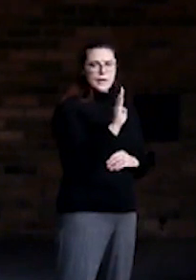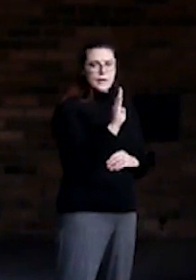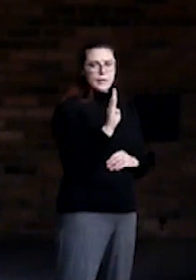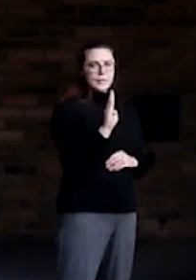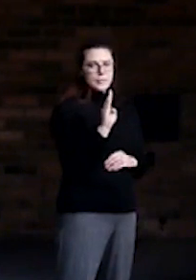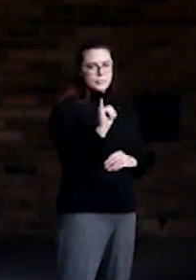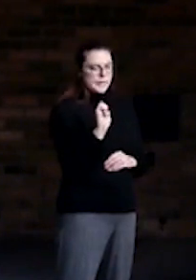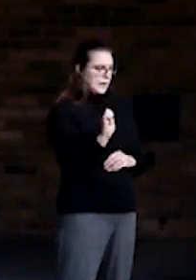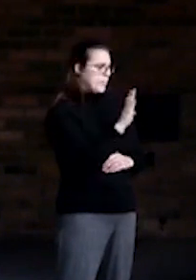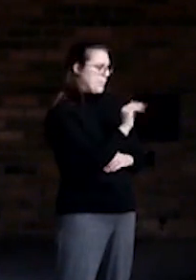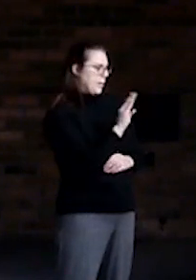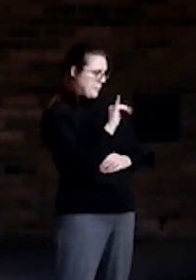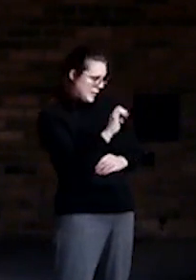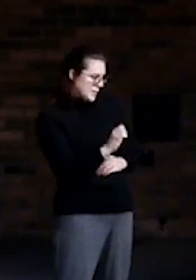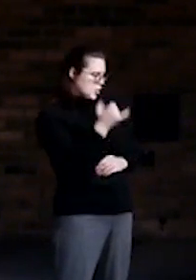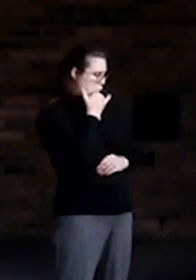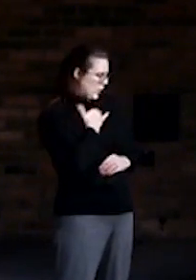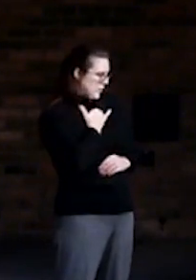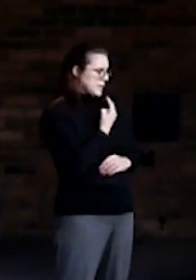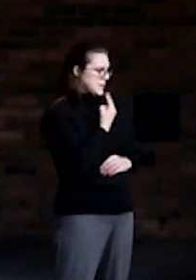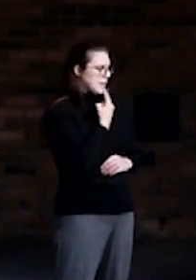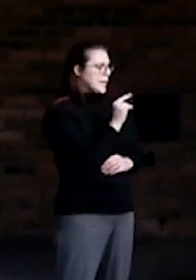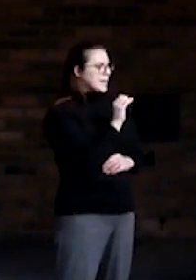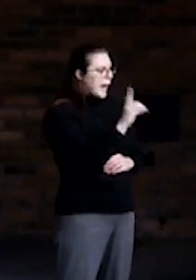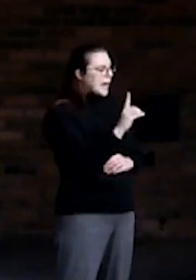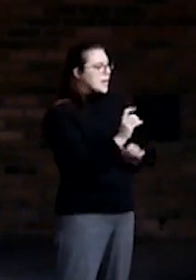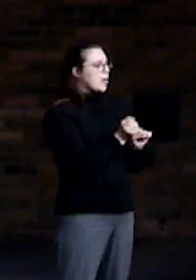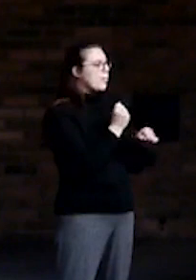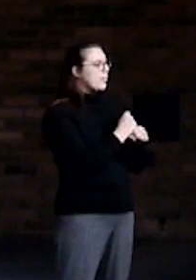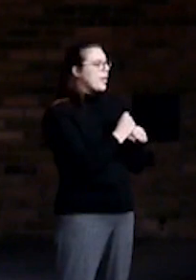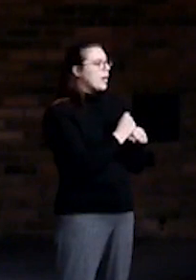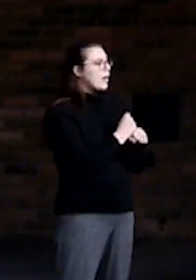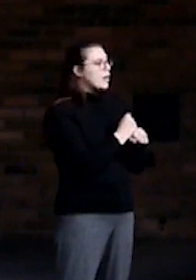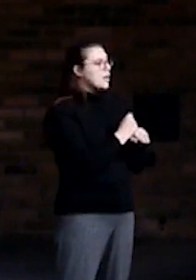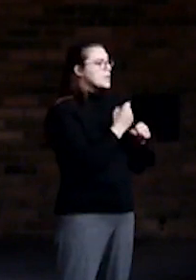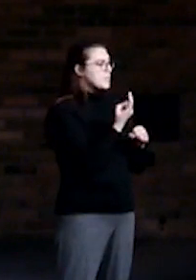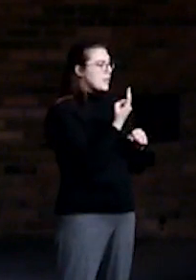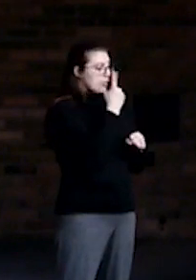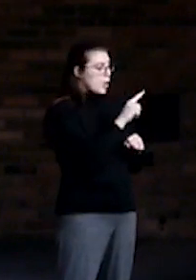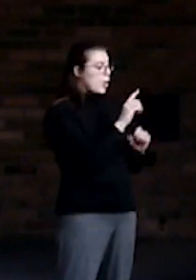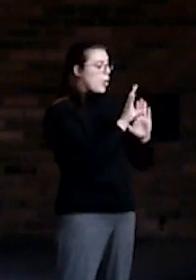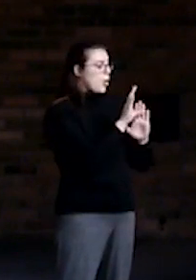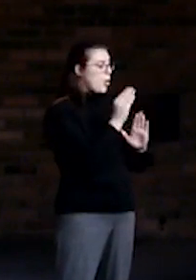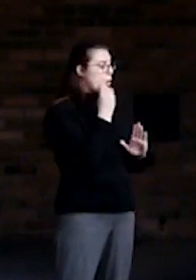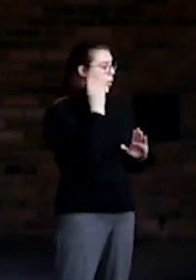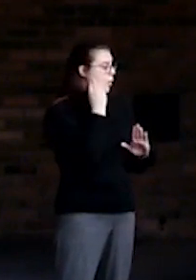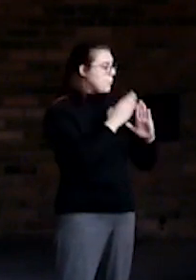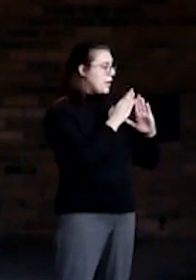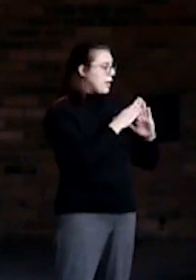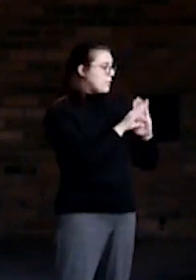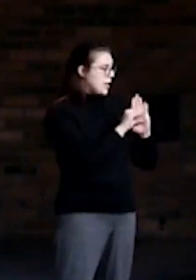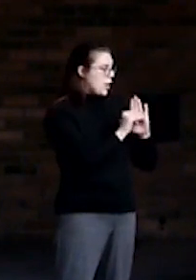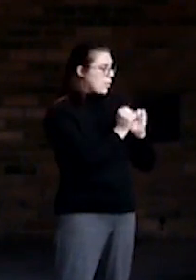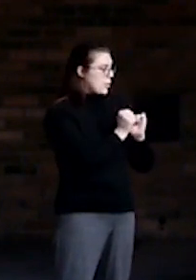years. She called me and she said, Todd, I need to make some platforms for a hometown video that I'm going to do with my mom at our church. And I